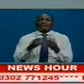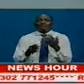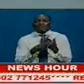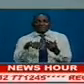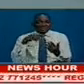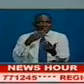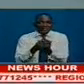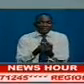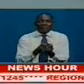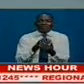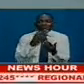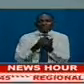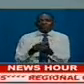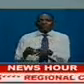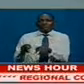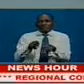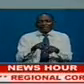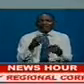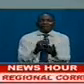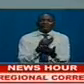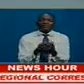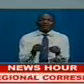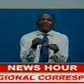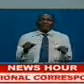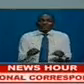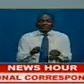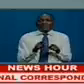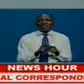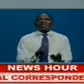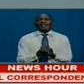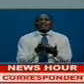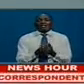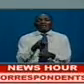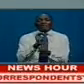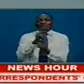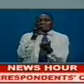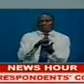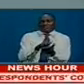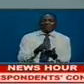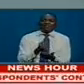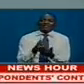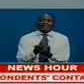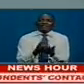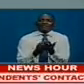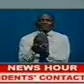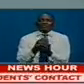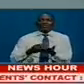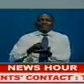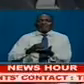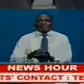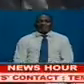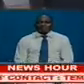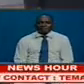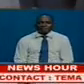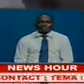to achieve price stability, growth of the financial sector, and bring down lending rates to propel economic growth.